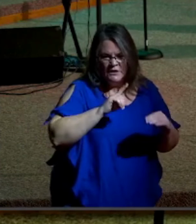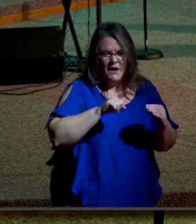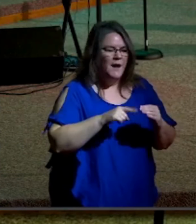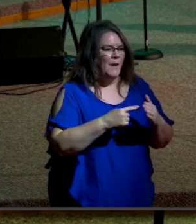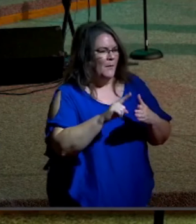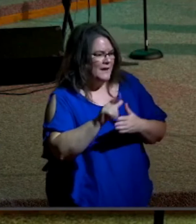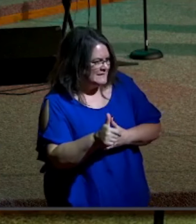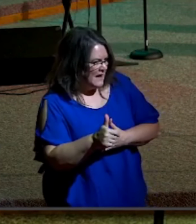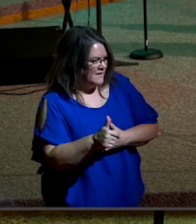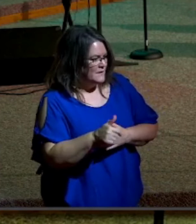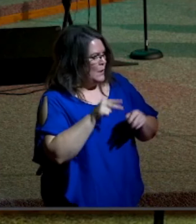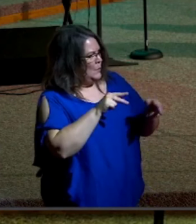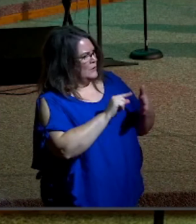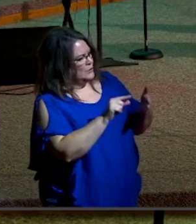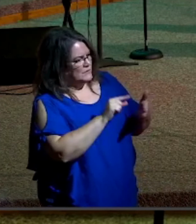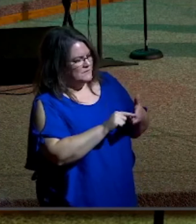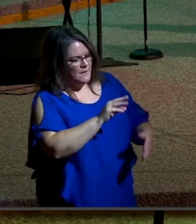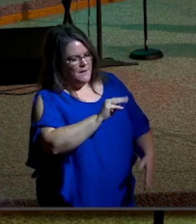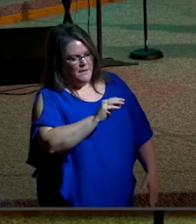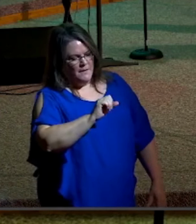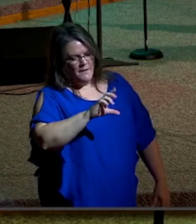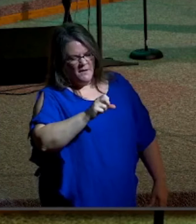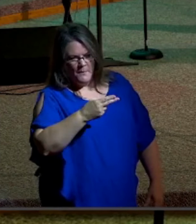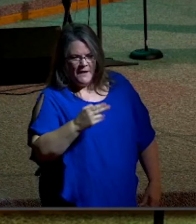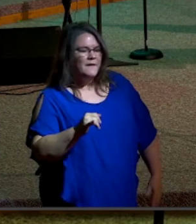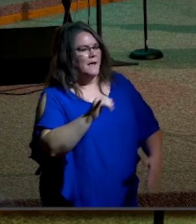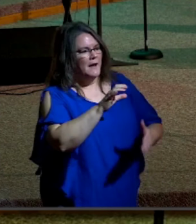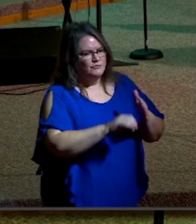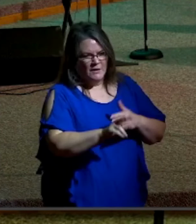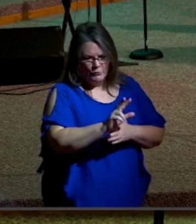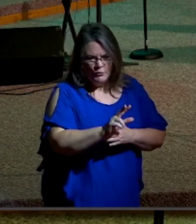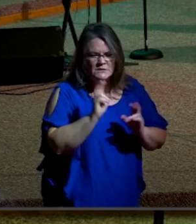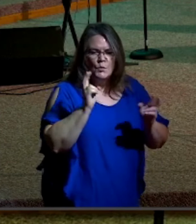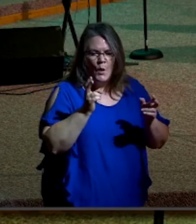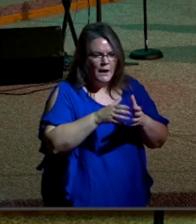this passage in Malachi chapter 3. It gets quoted a lot.